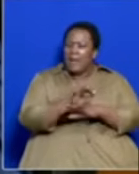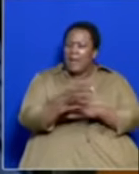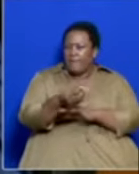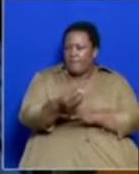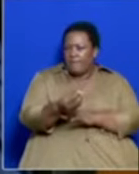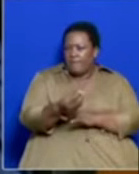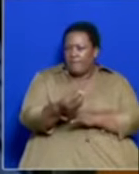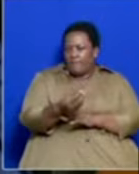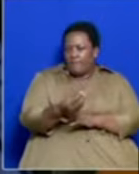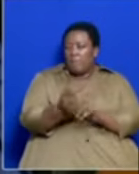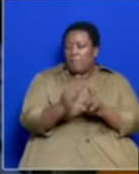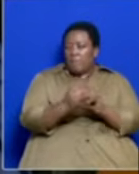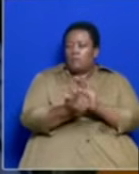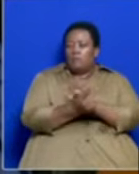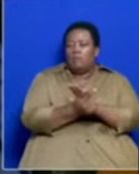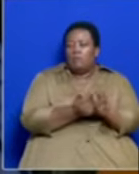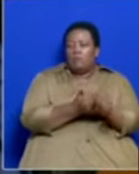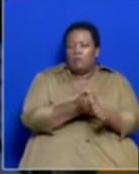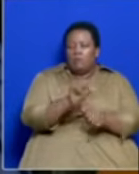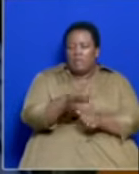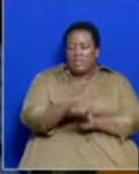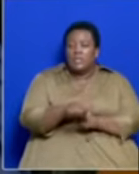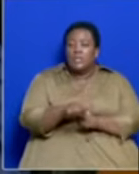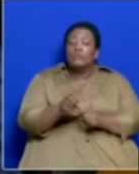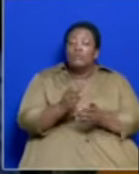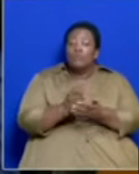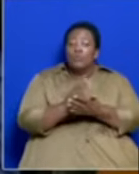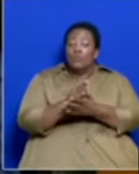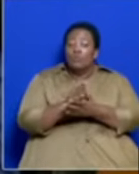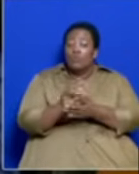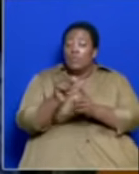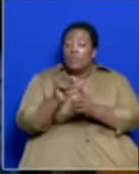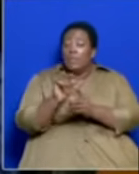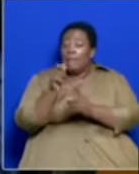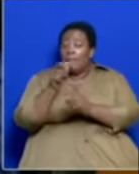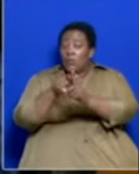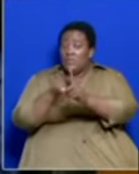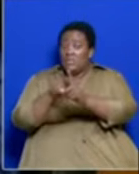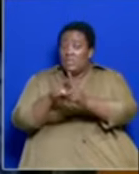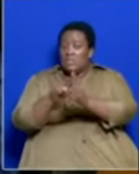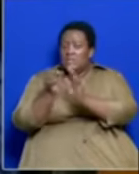the outstanding statement. By when will you do that?